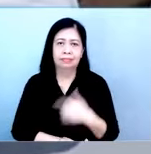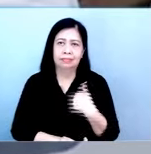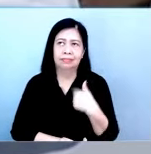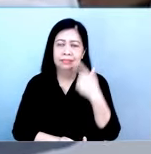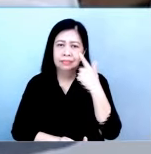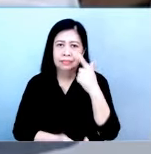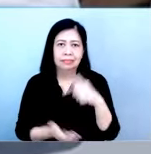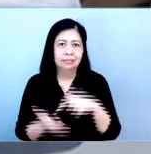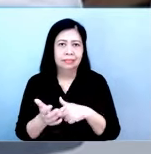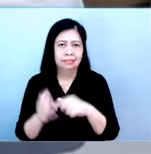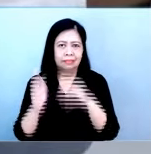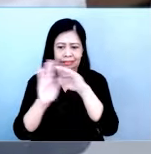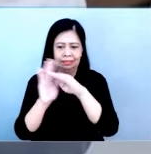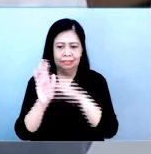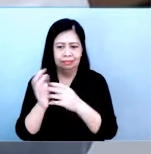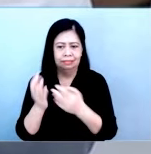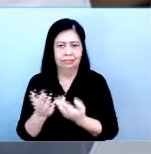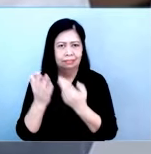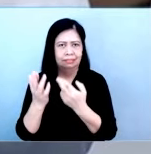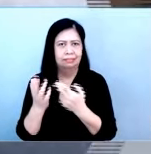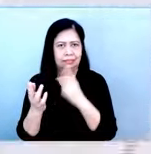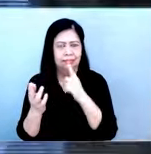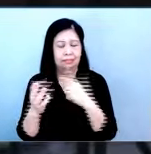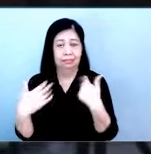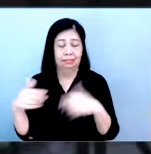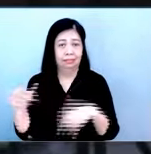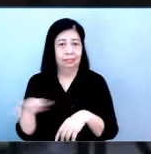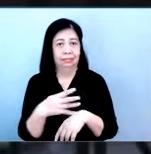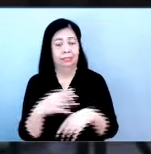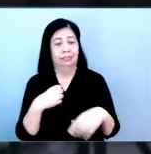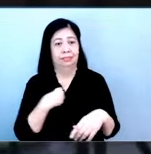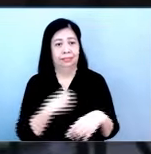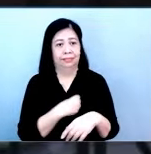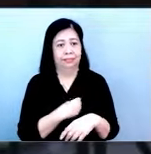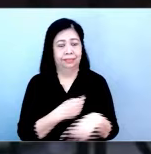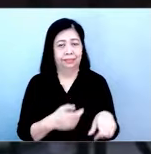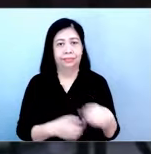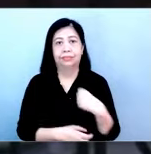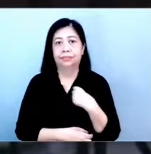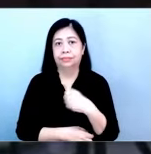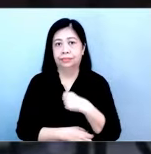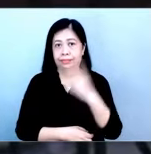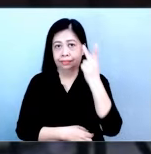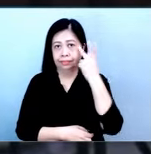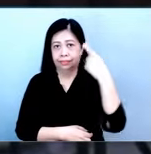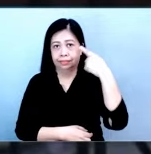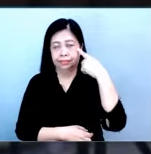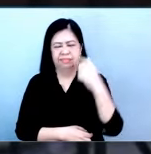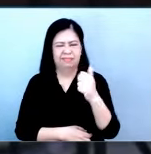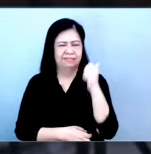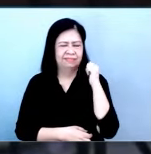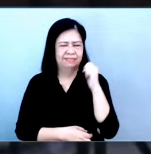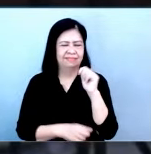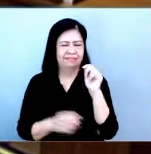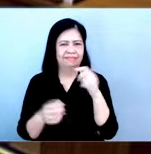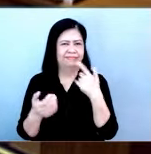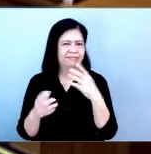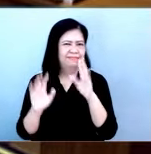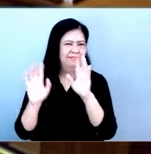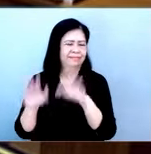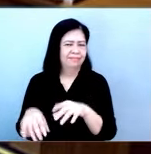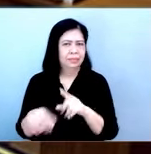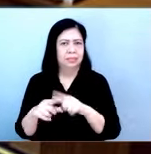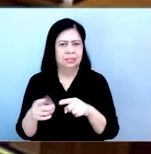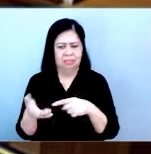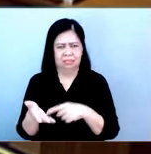this resolution is an affront to the Senate." Si Senate Minority Leader Coco Pimentel ayaw na raw sana patulan ang Kamara. Pero ano